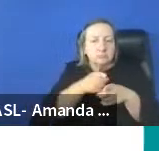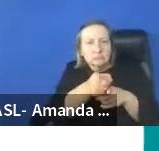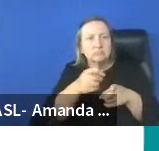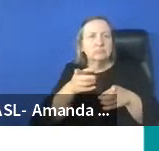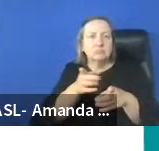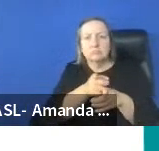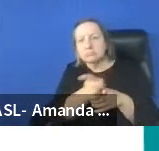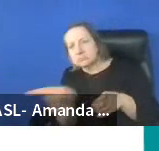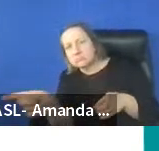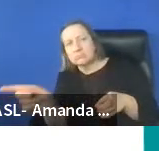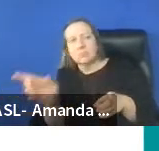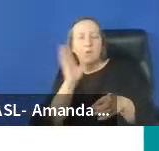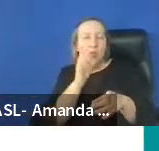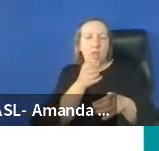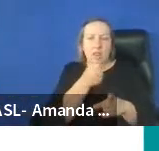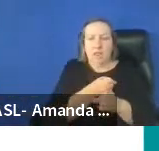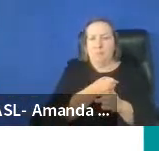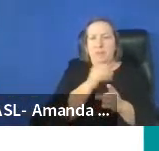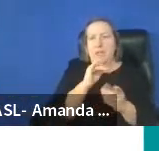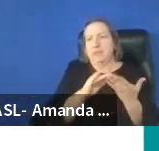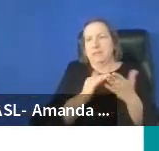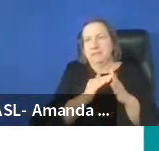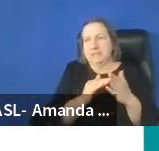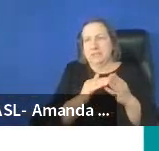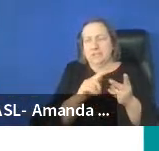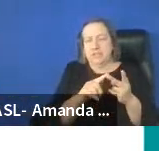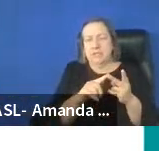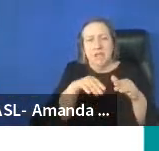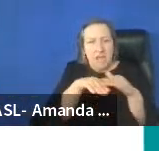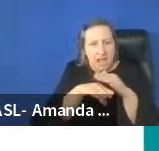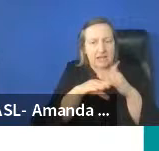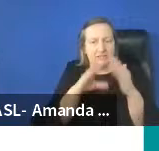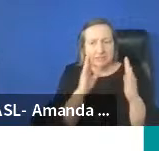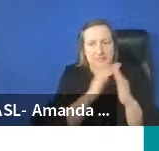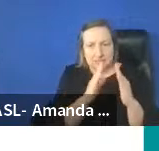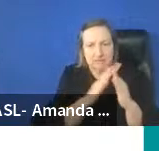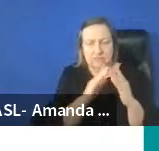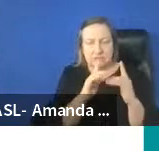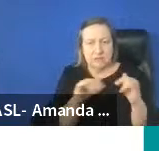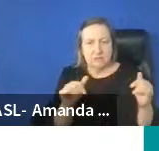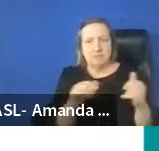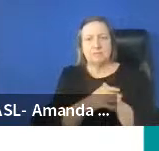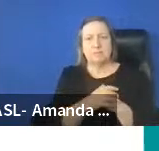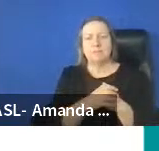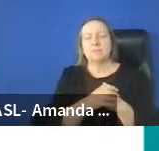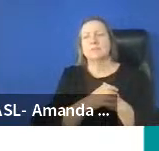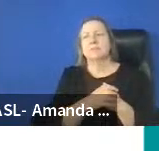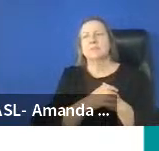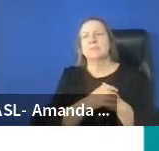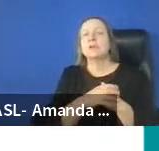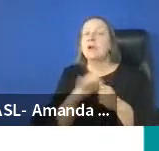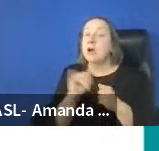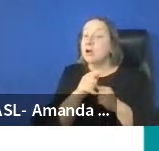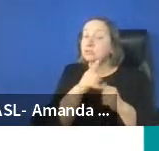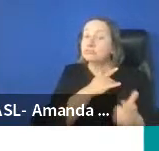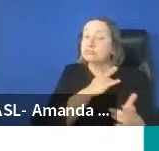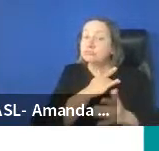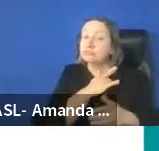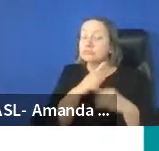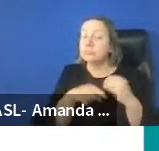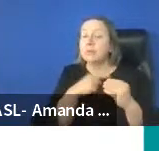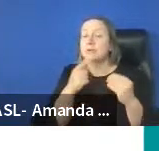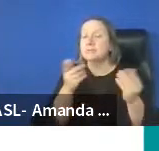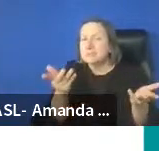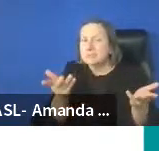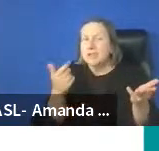impact the city and access to the downtown. They're also concerned about, are